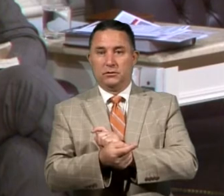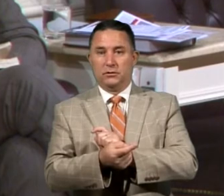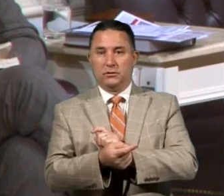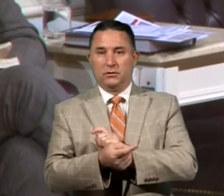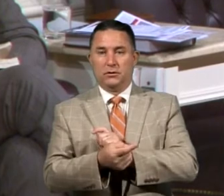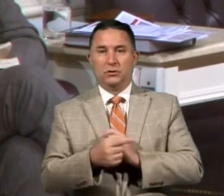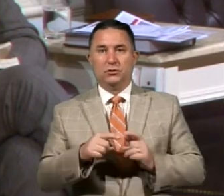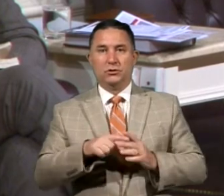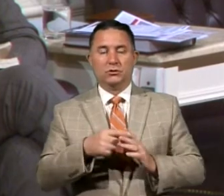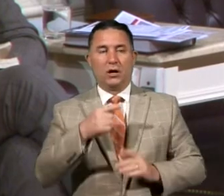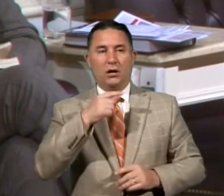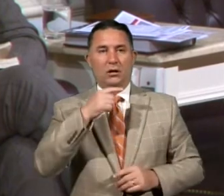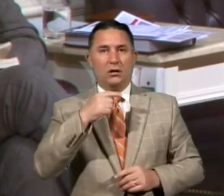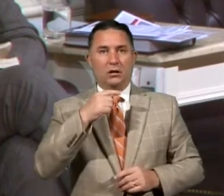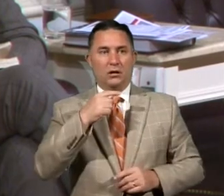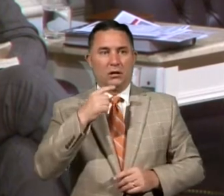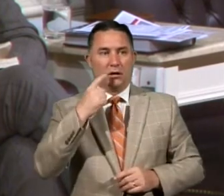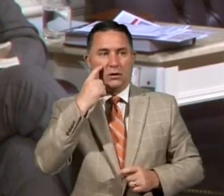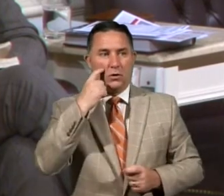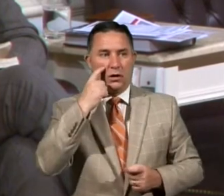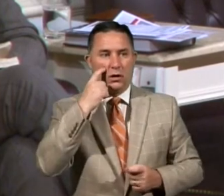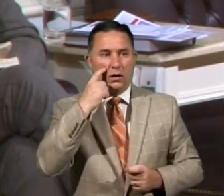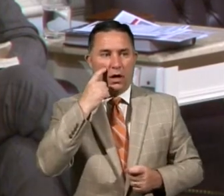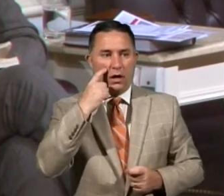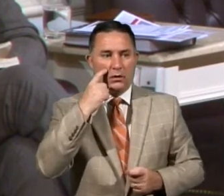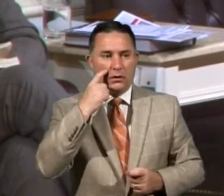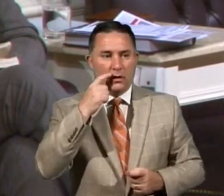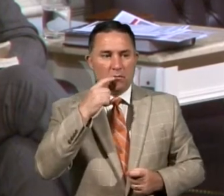Her lip began to tremble,